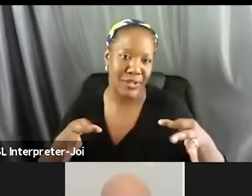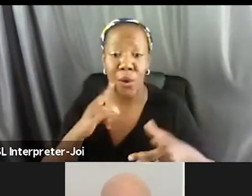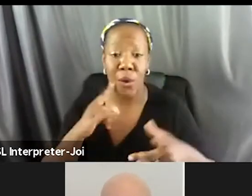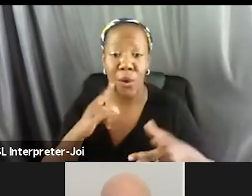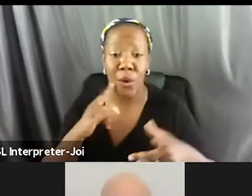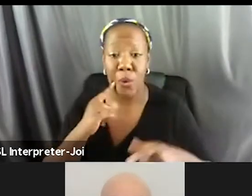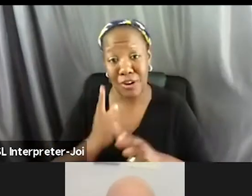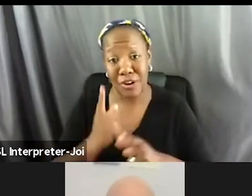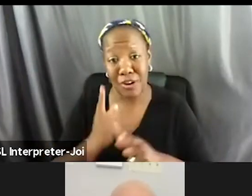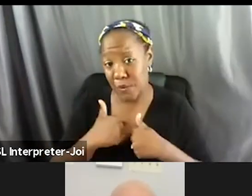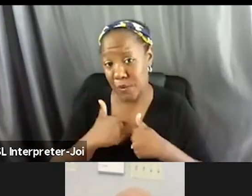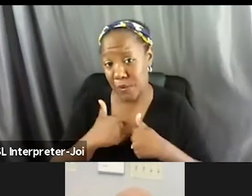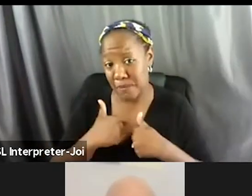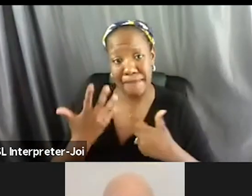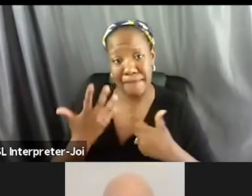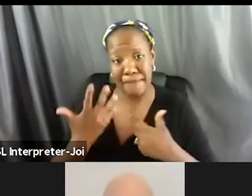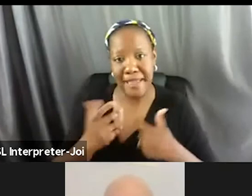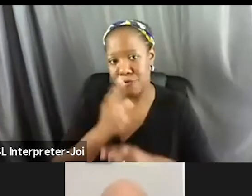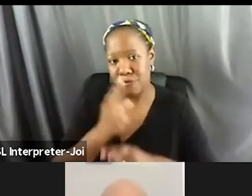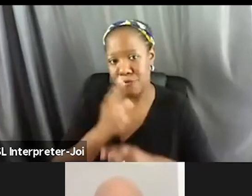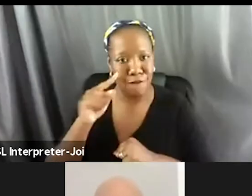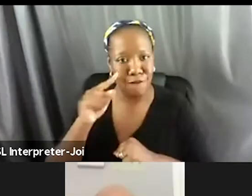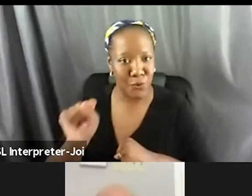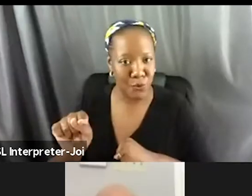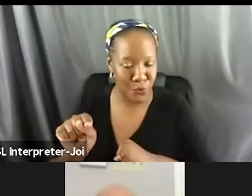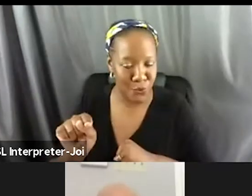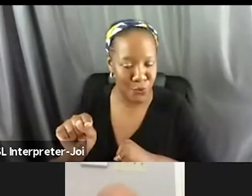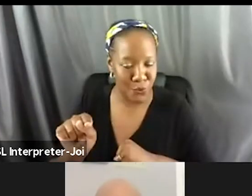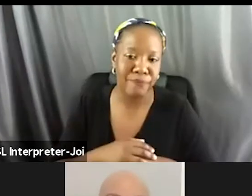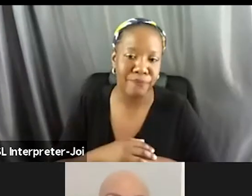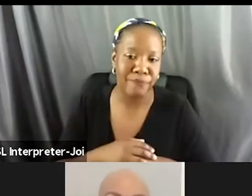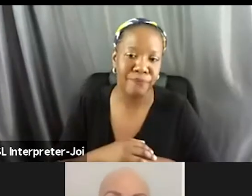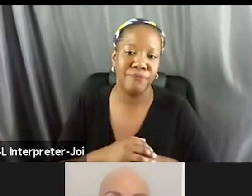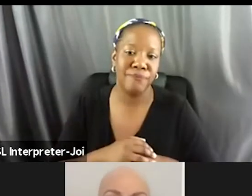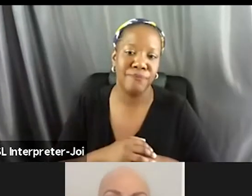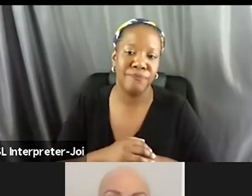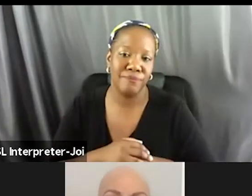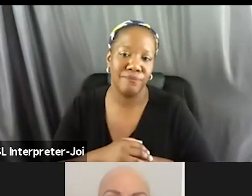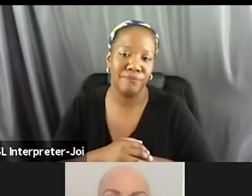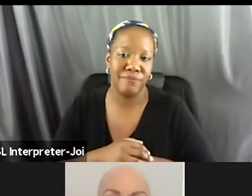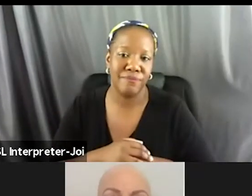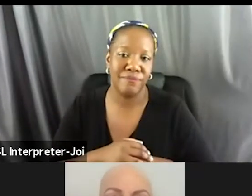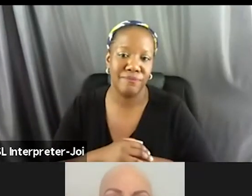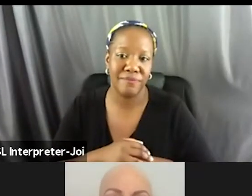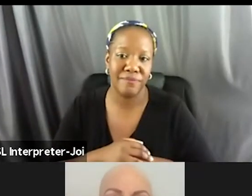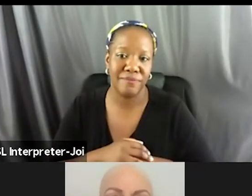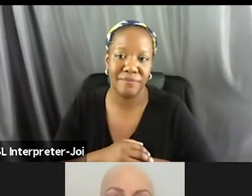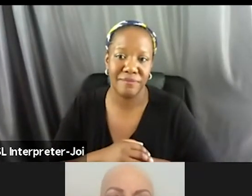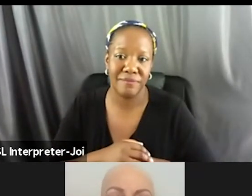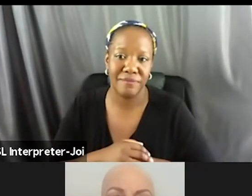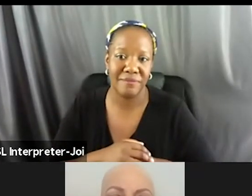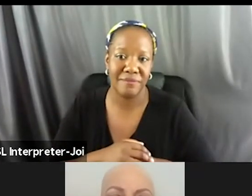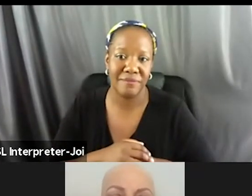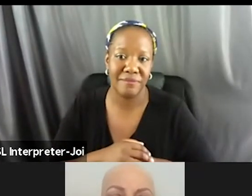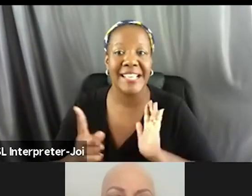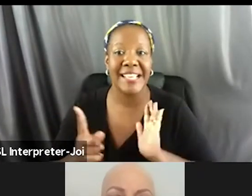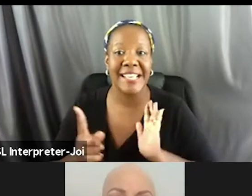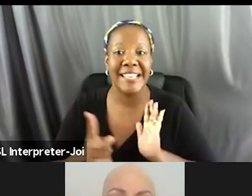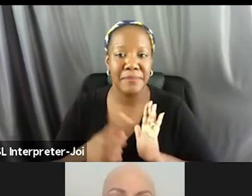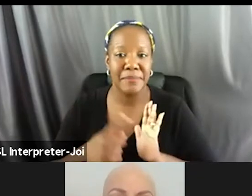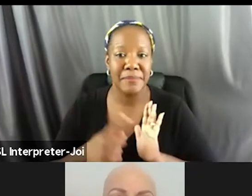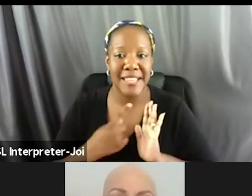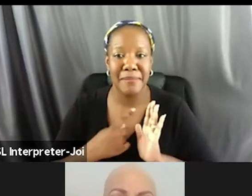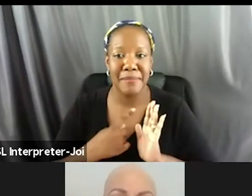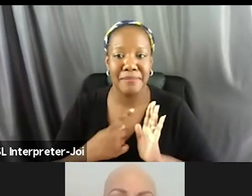not be right for someone else. I mean, it's because sometimes I'm making decisions on behalf of